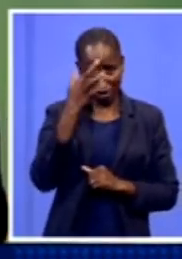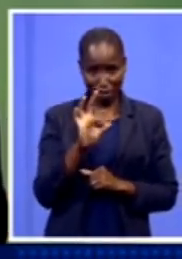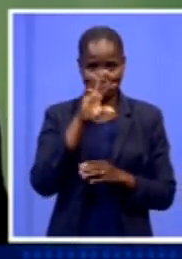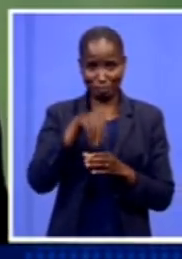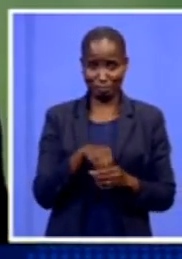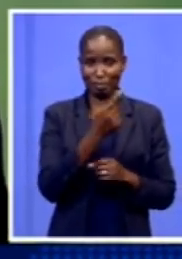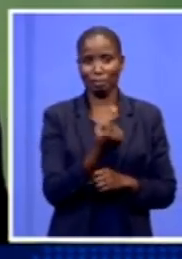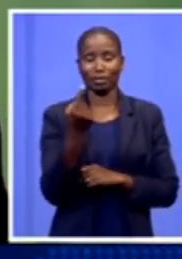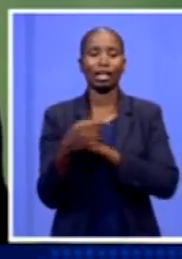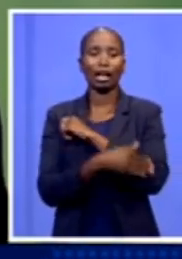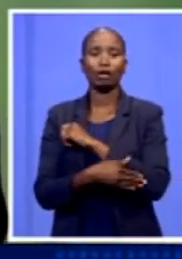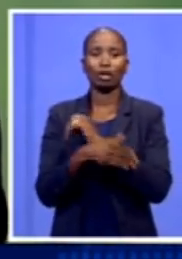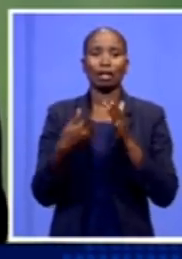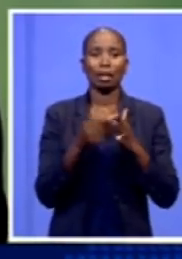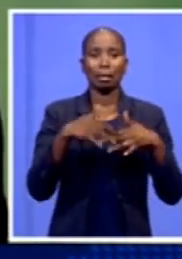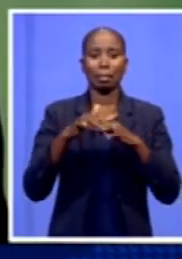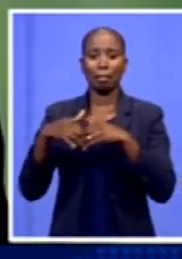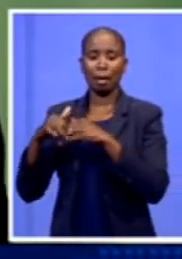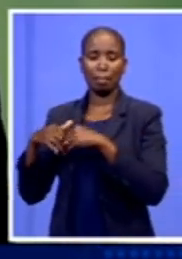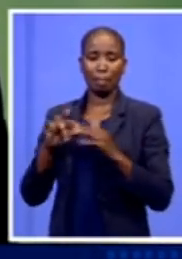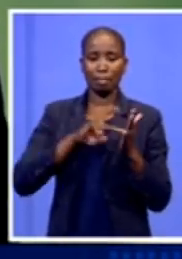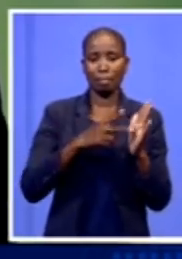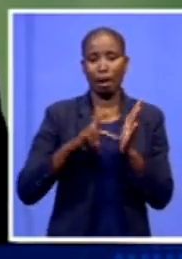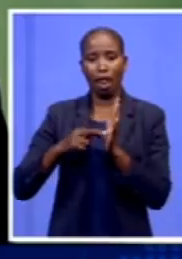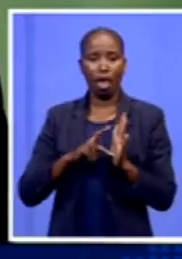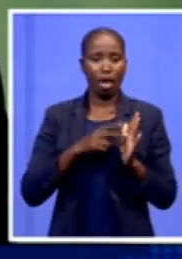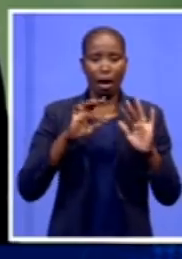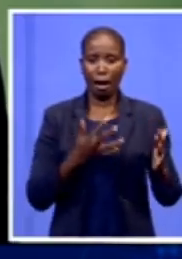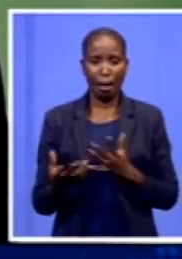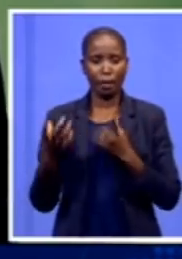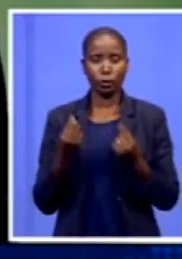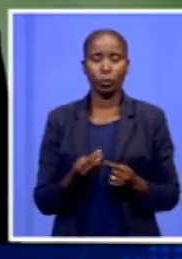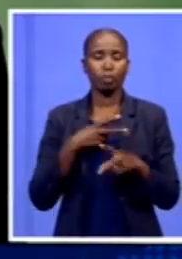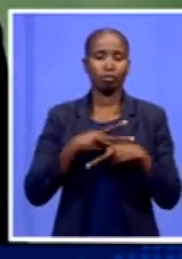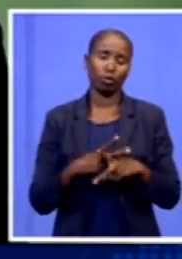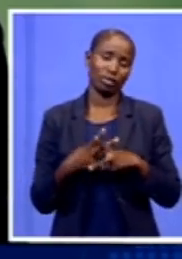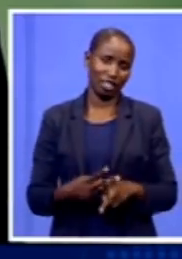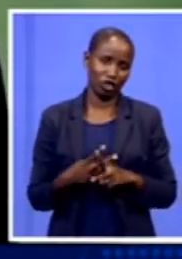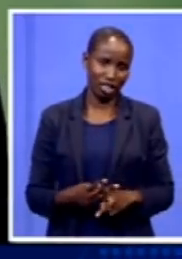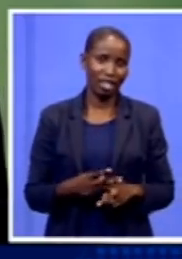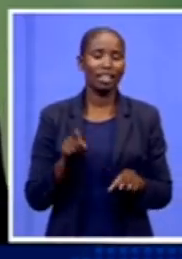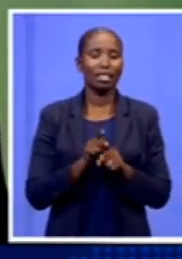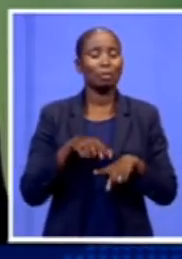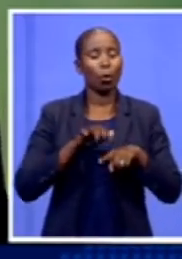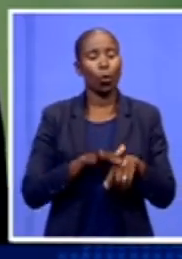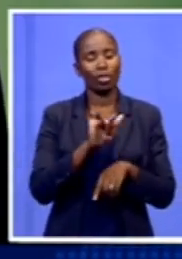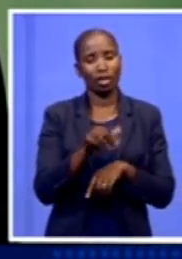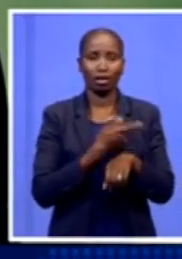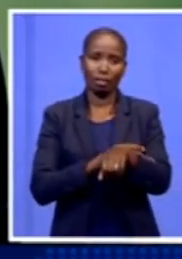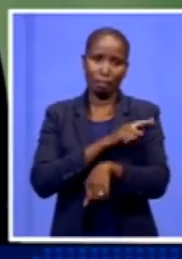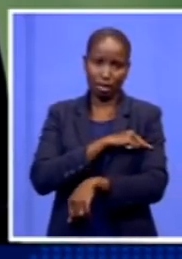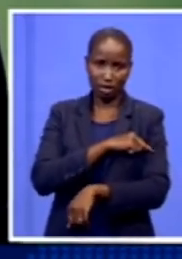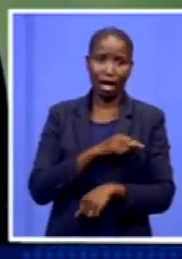roadmap for training and production based on their needs and capacities. We're very honored to be joined